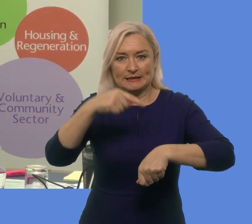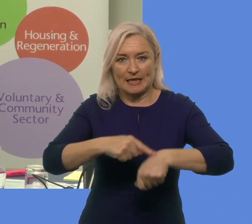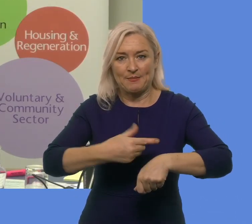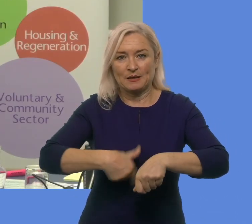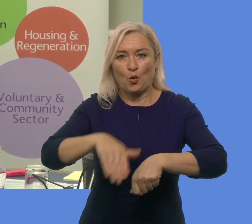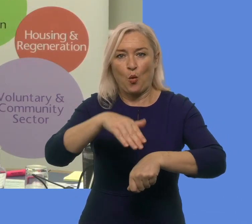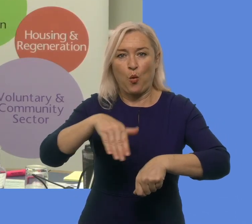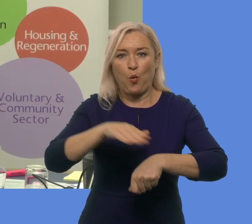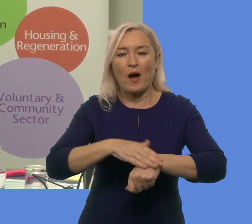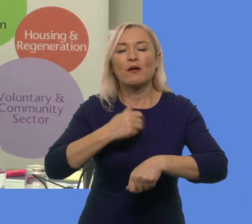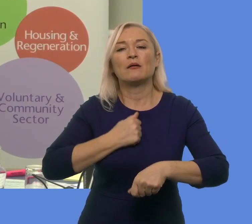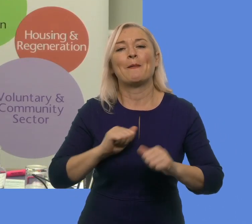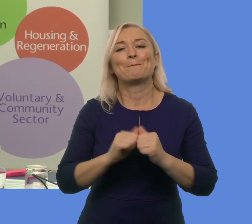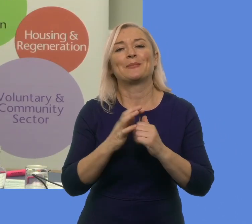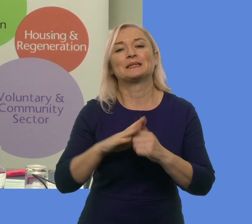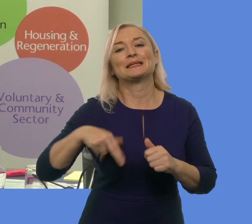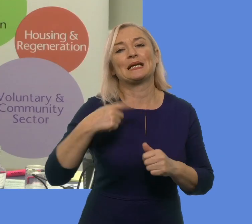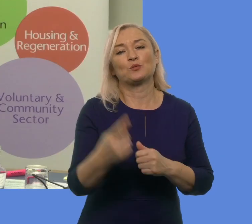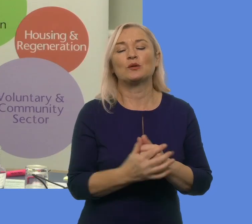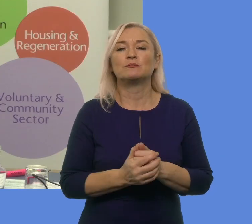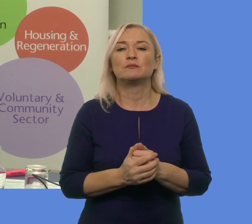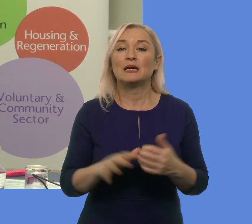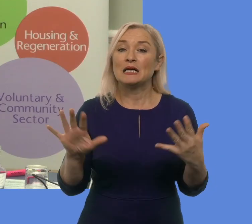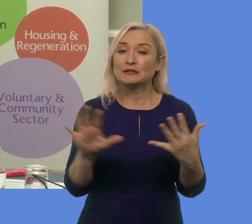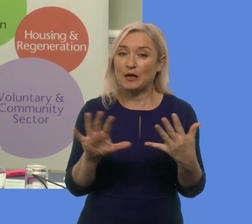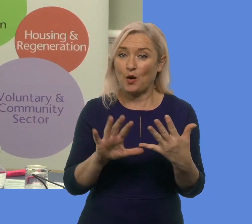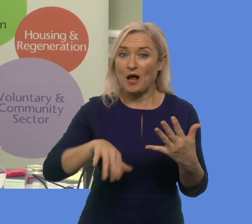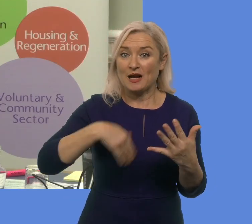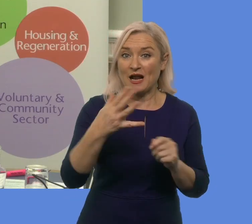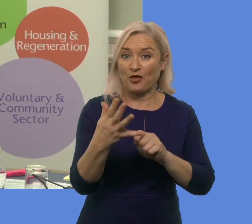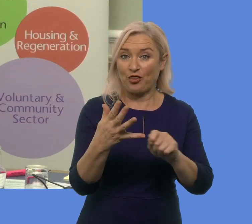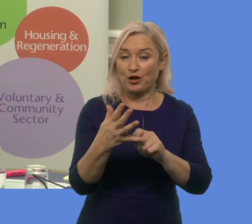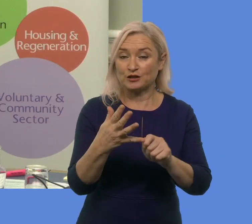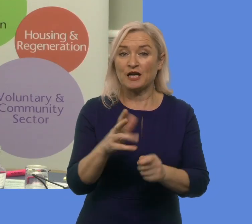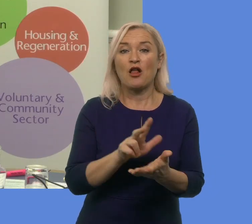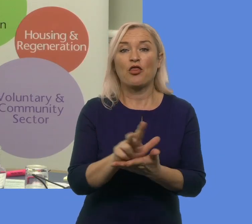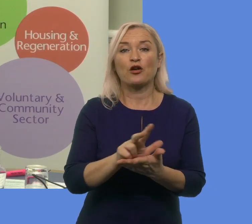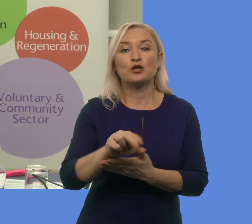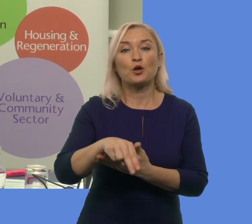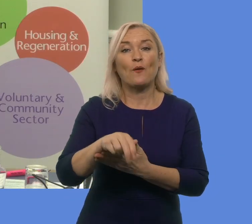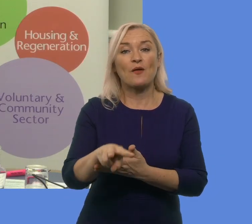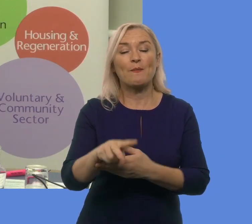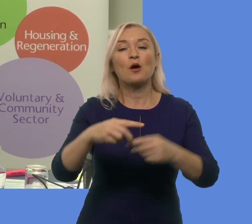So our next meeting will be 10 a.m. next Thursday, 13th of November,